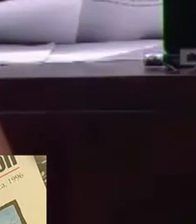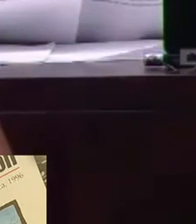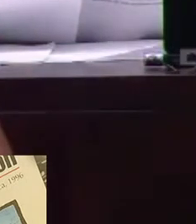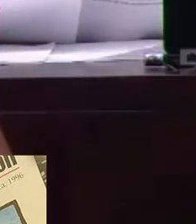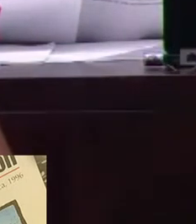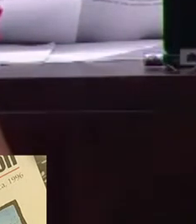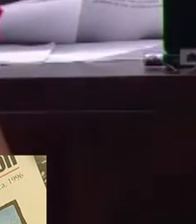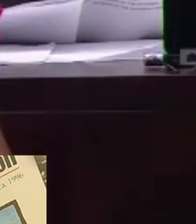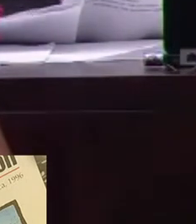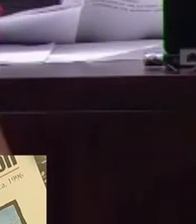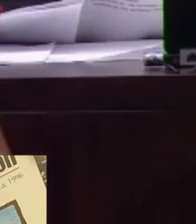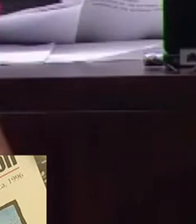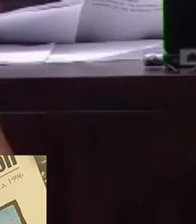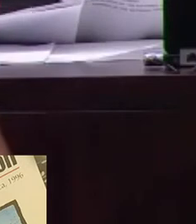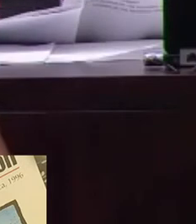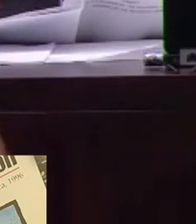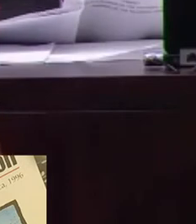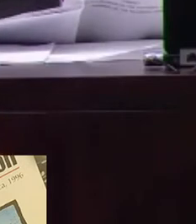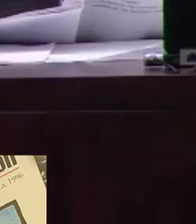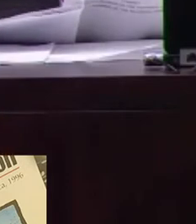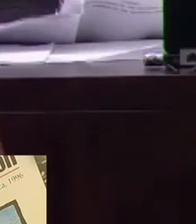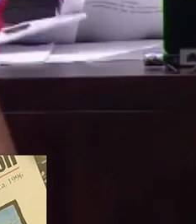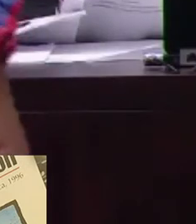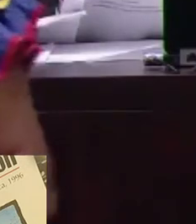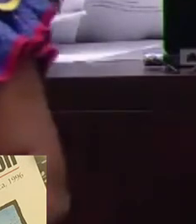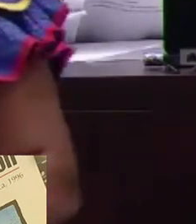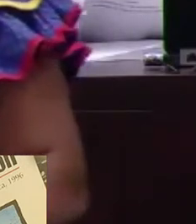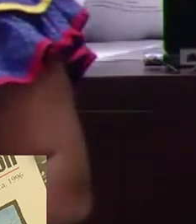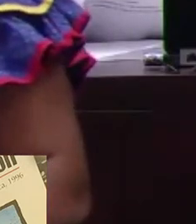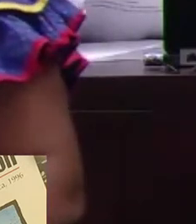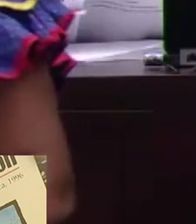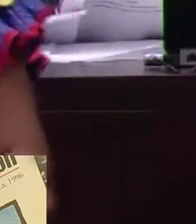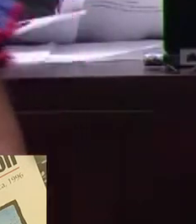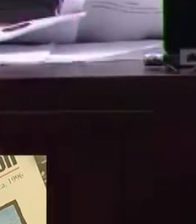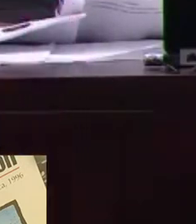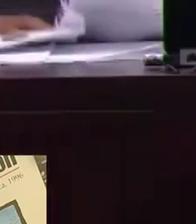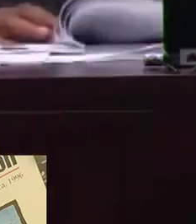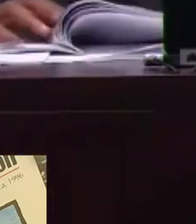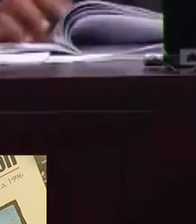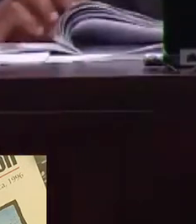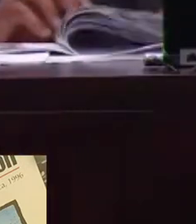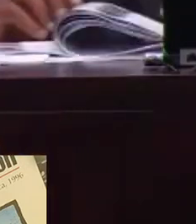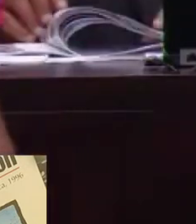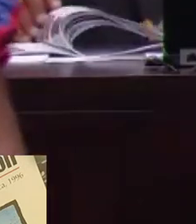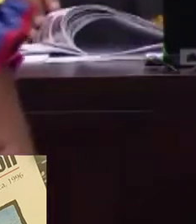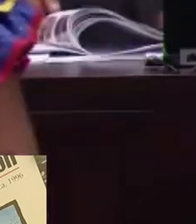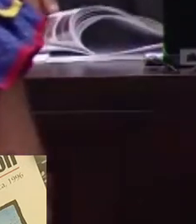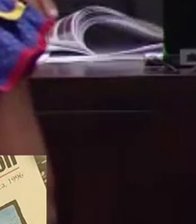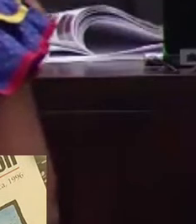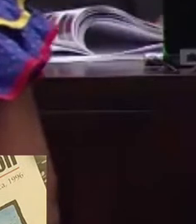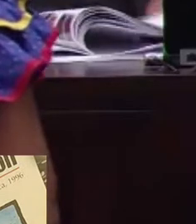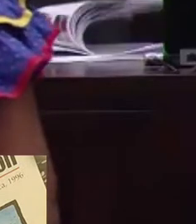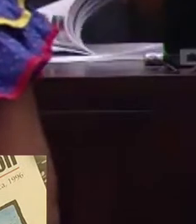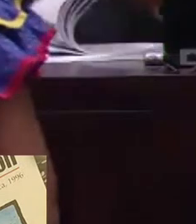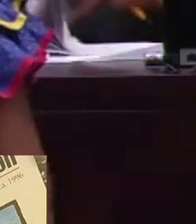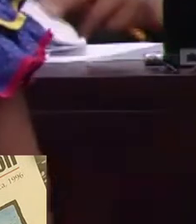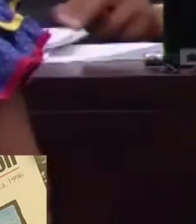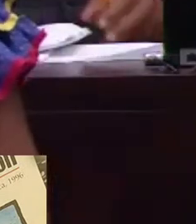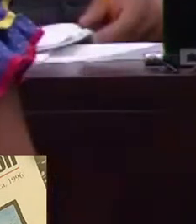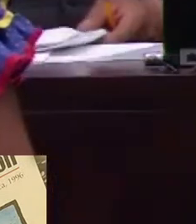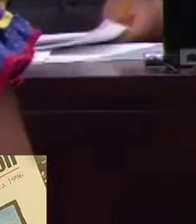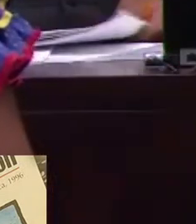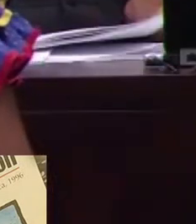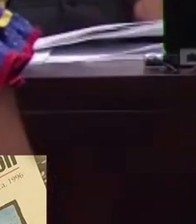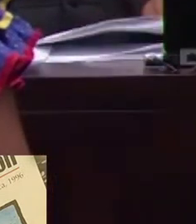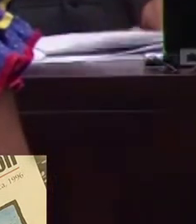doors of learning. I believe you are listening attentively, the DA.